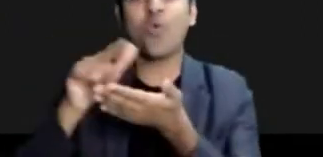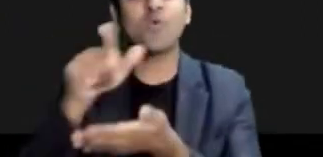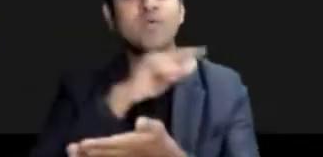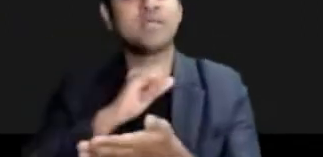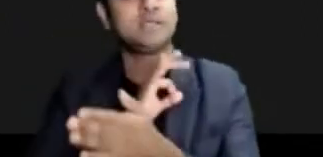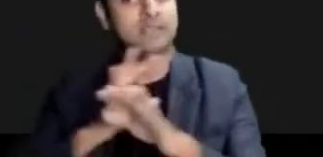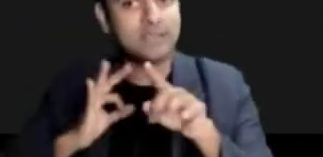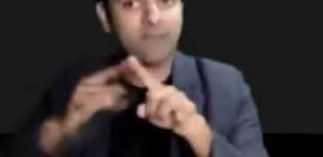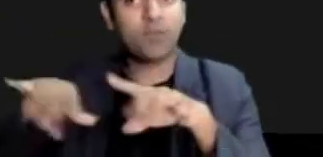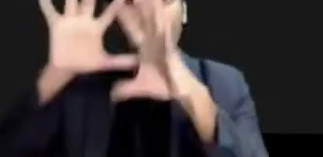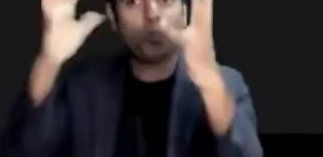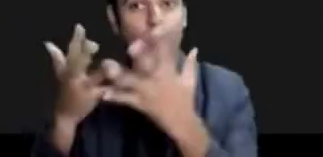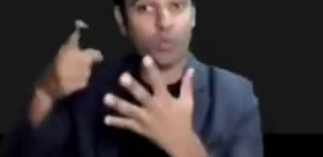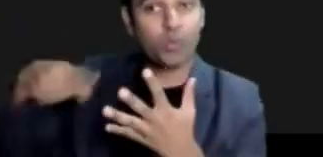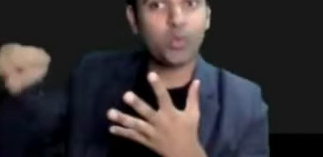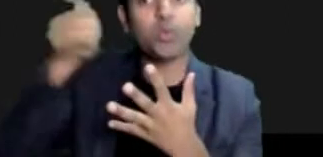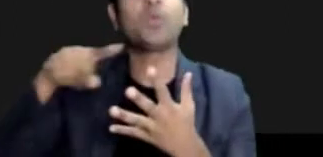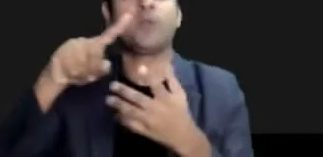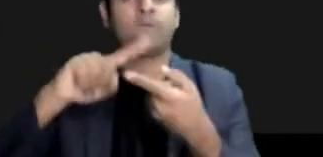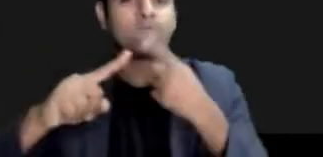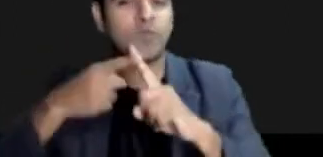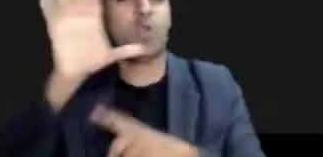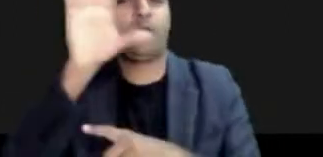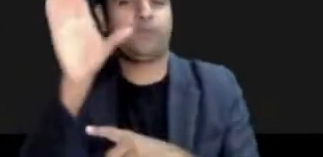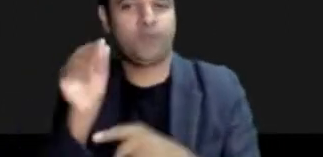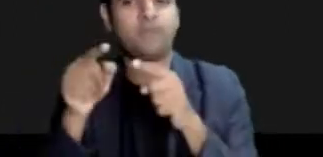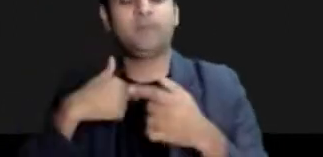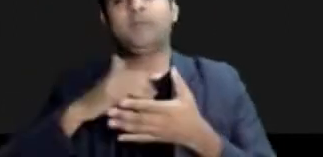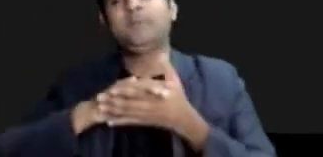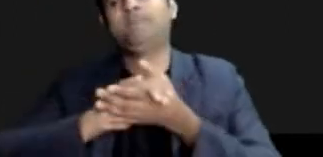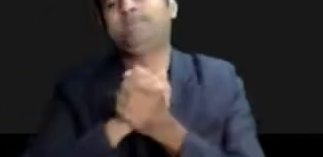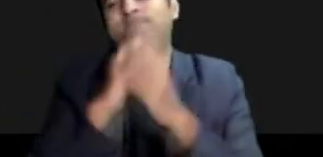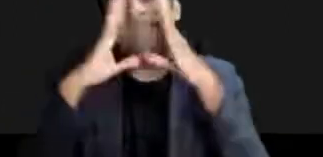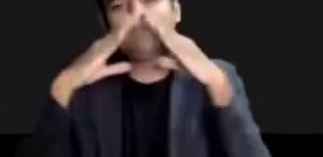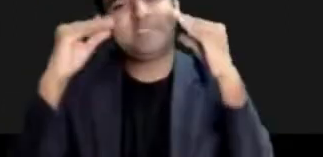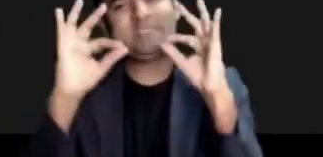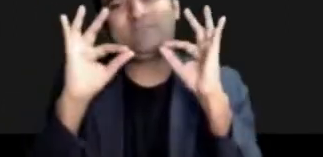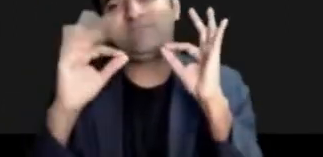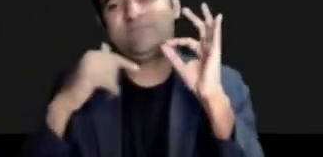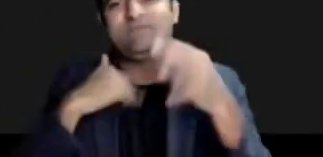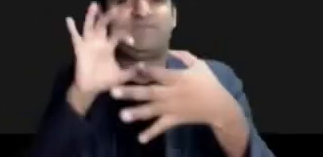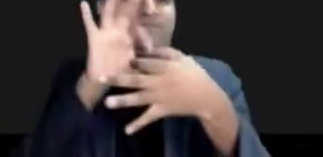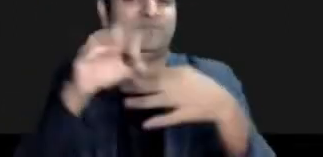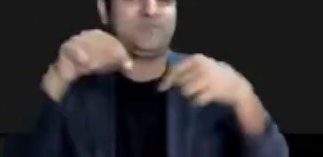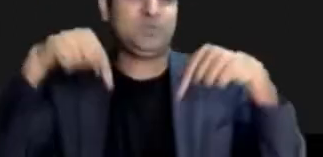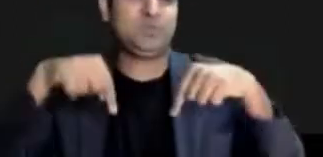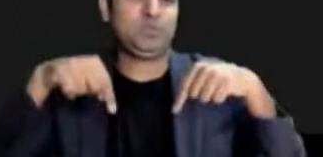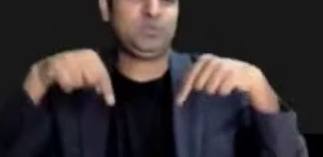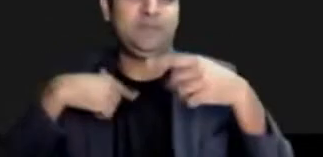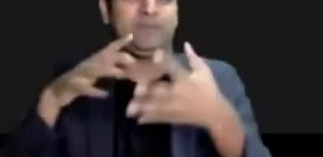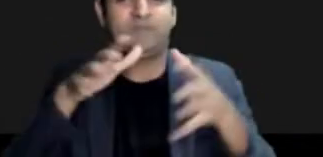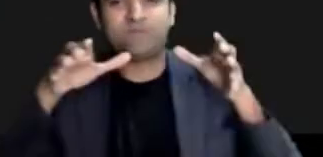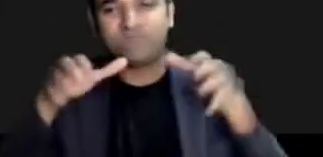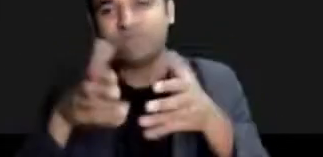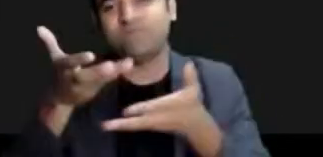ways and means that we can make sure that voices from Africa and experiences on disaster risk